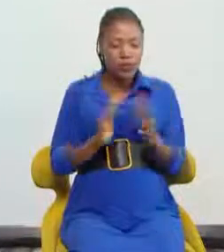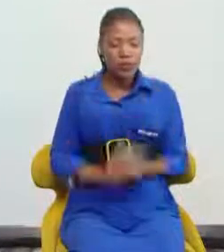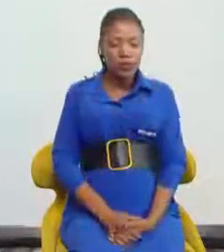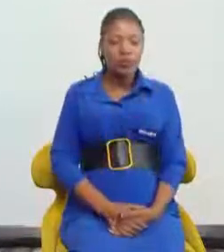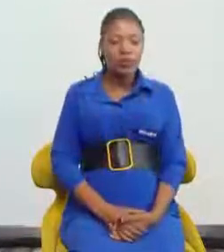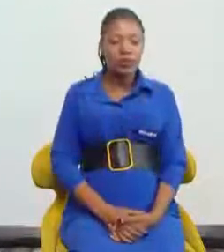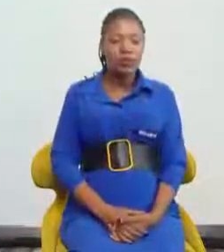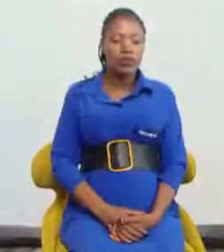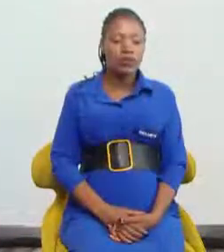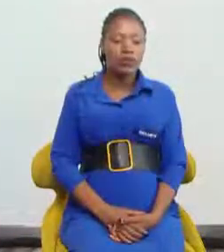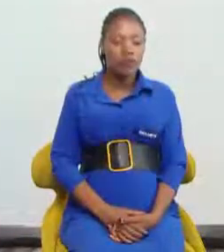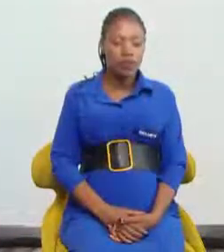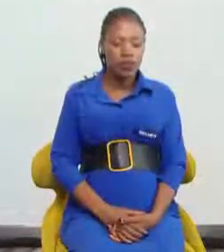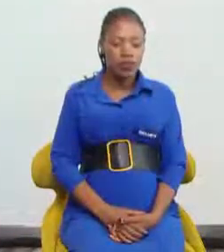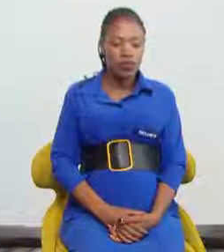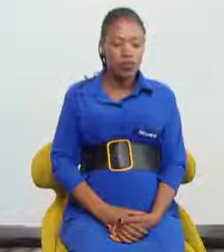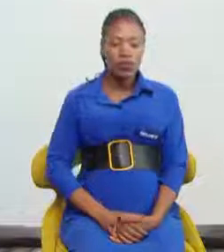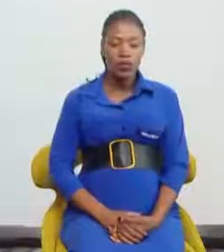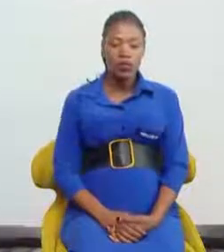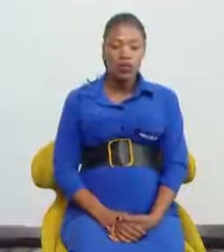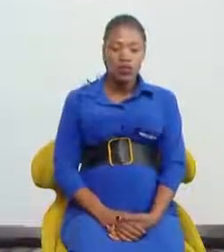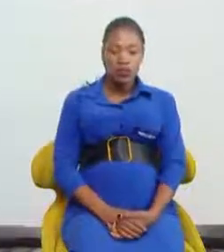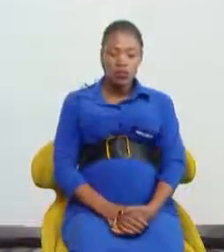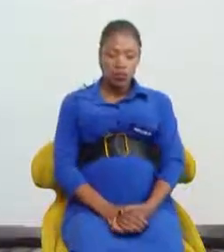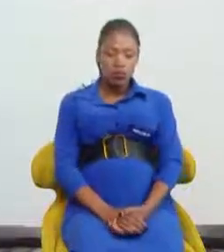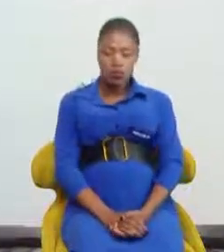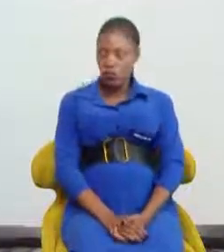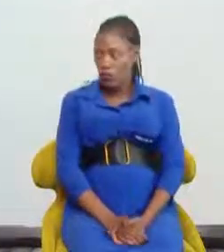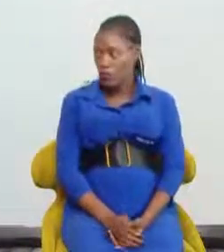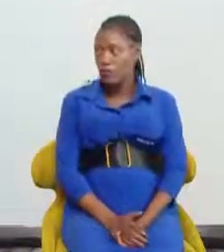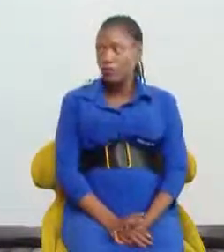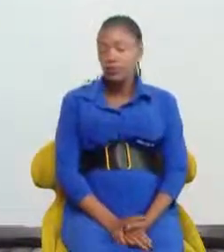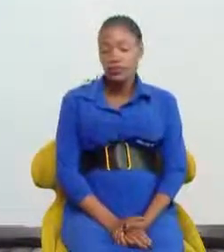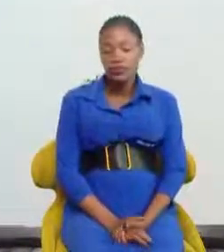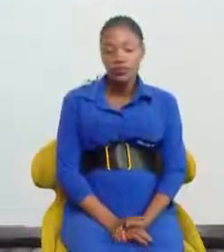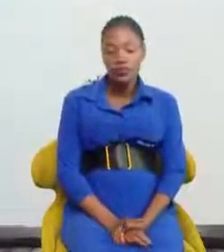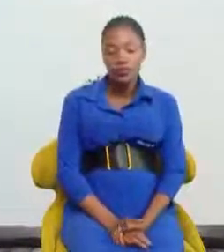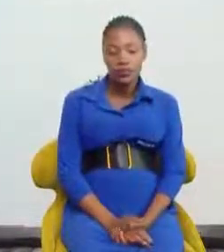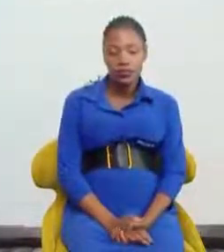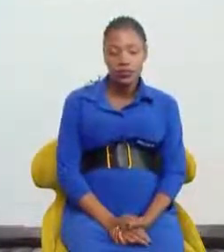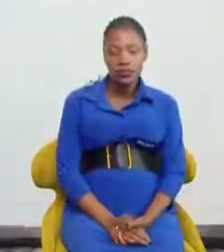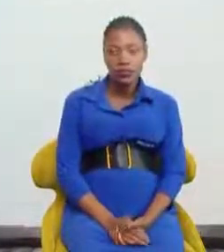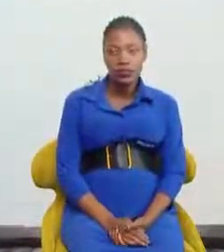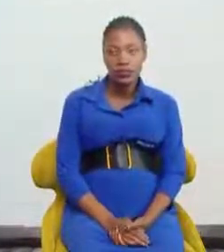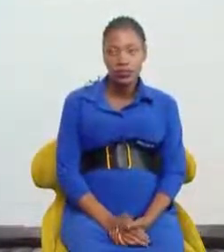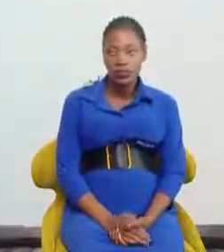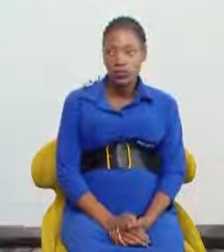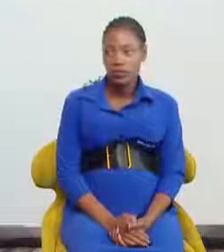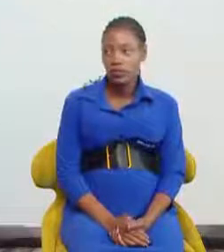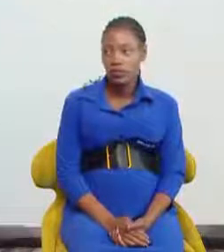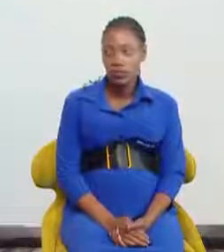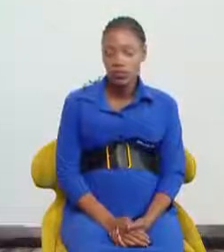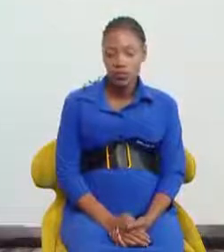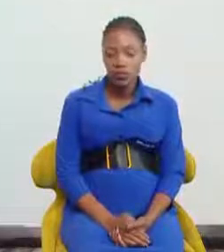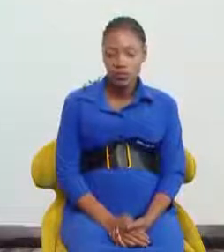It's off. So well, I can finish then, and see if we have questions, we can. Yeah. So you can just summarize, sure.